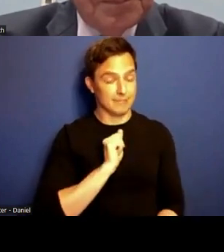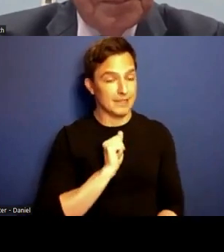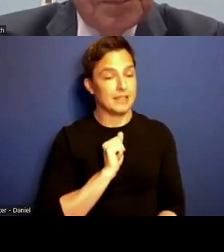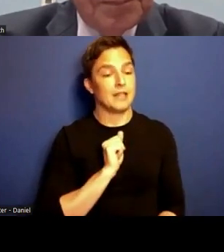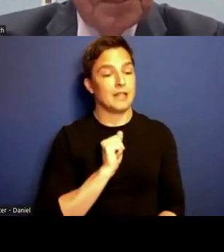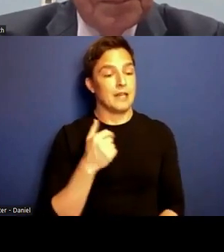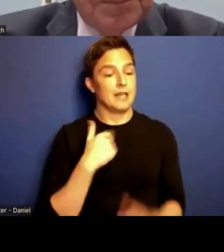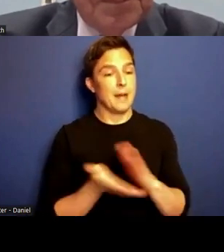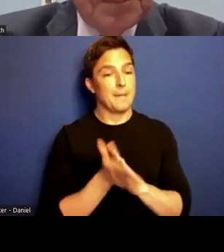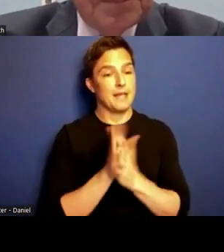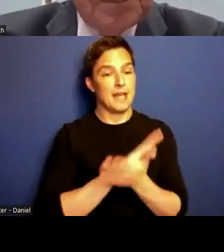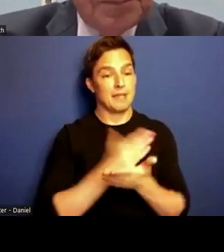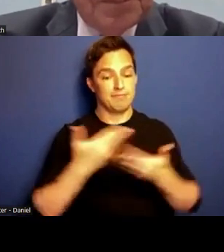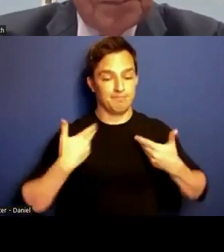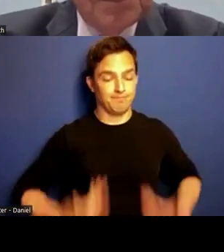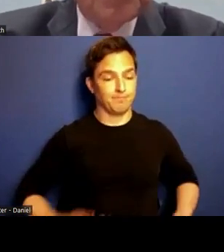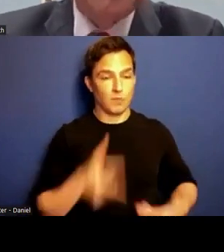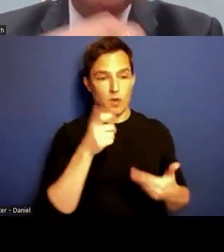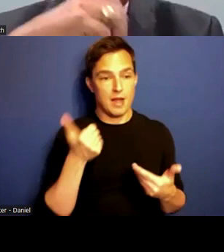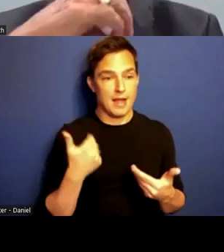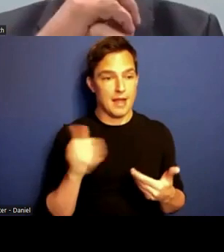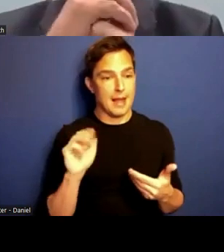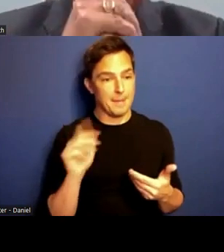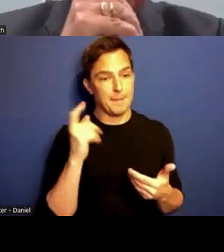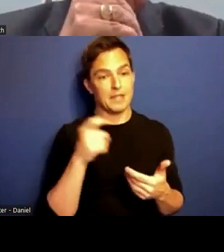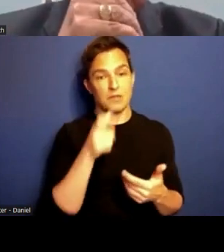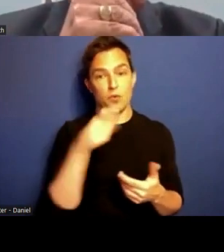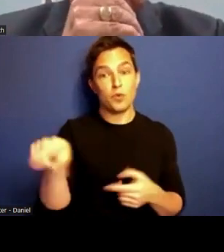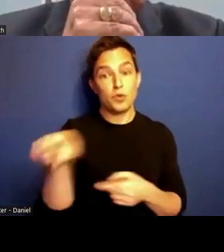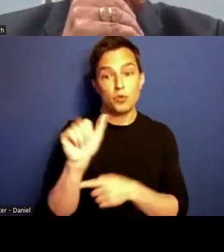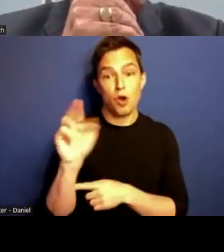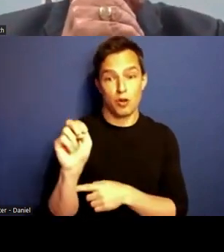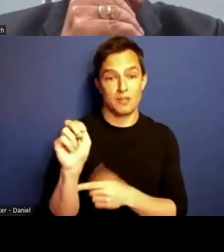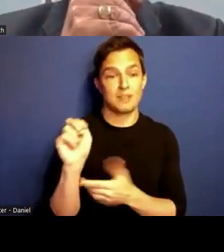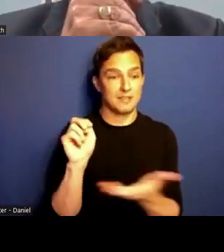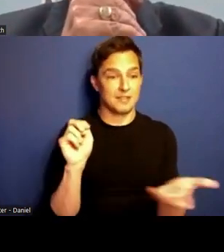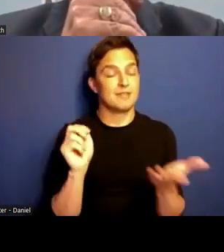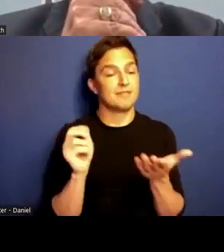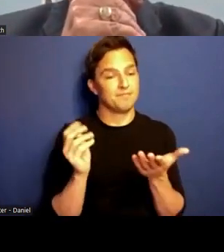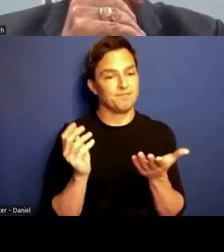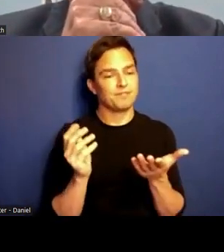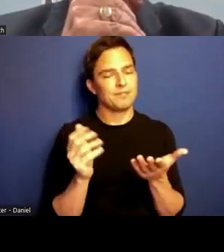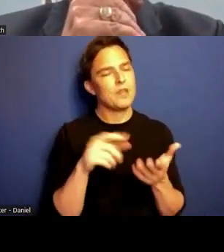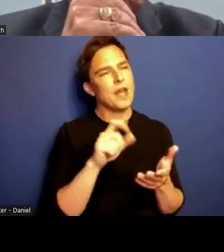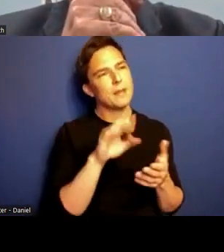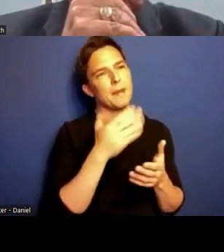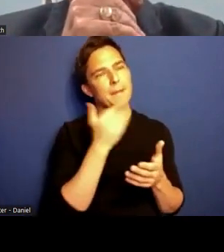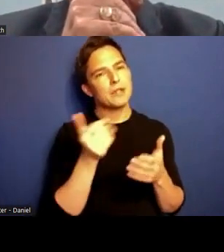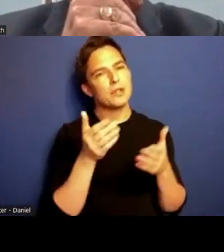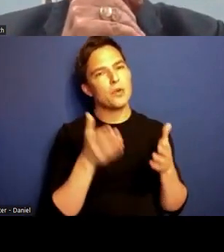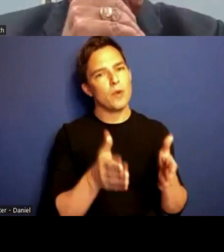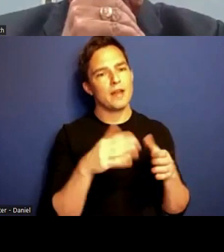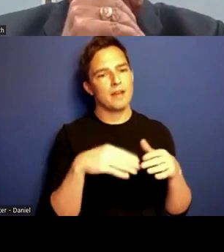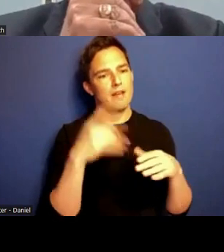and I became what I am today, like I said earlier, because of who you all are. There got to be a better way for accessible,